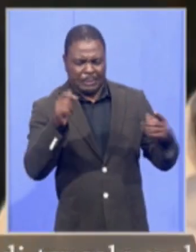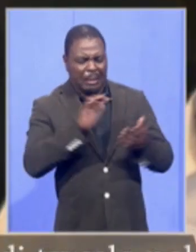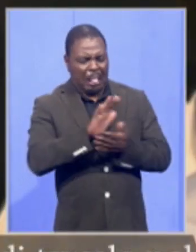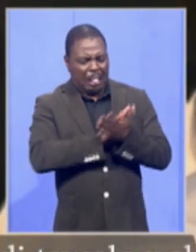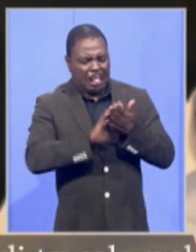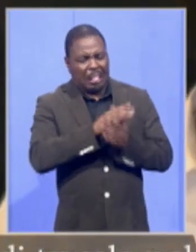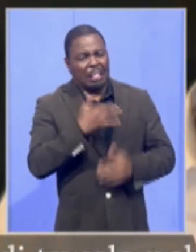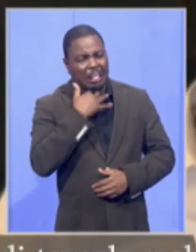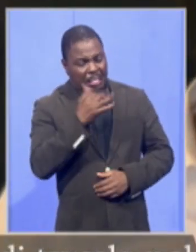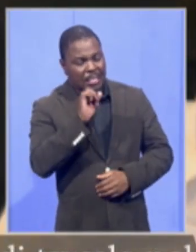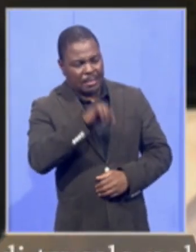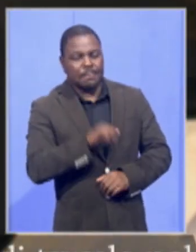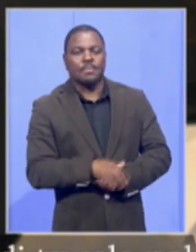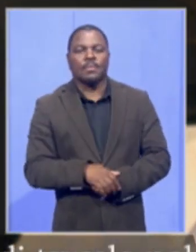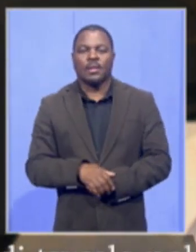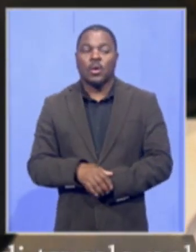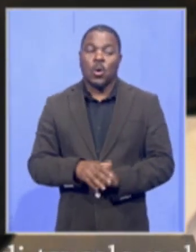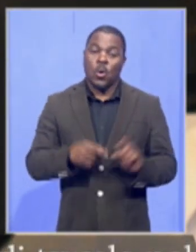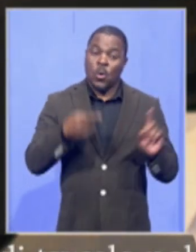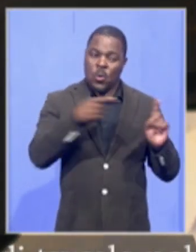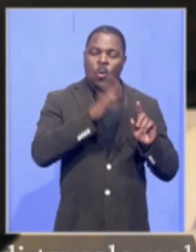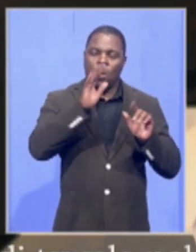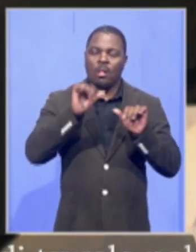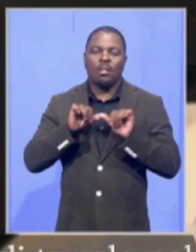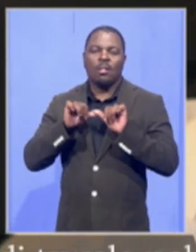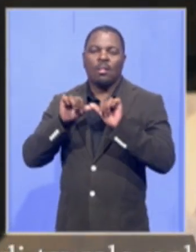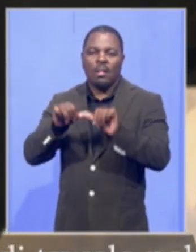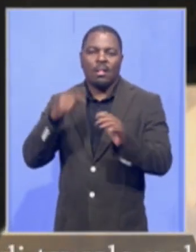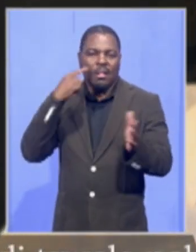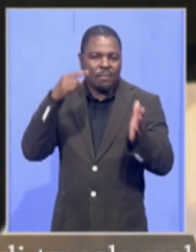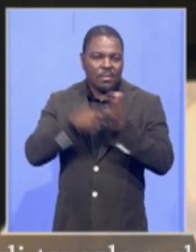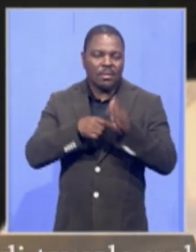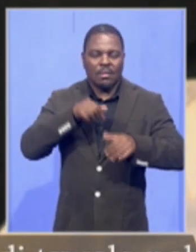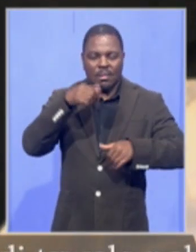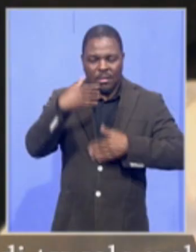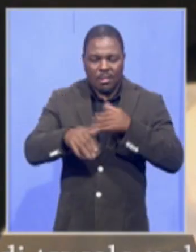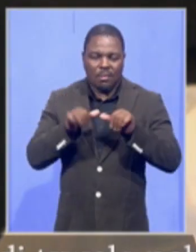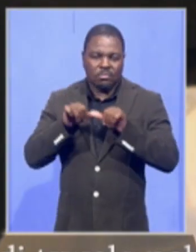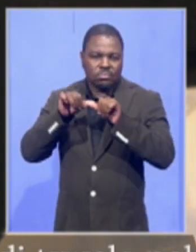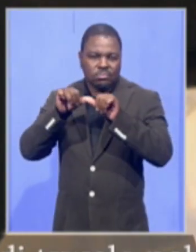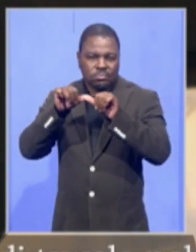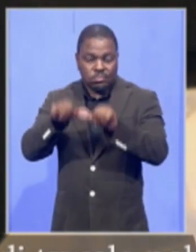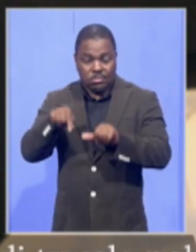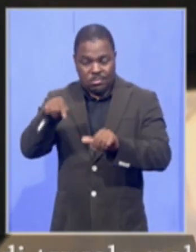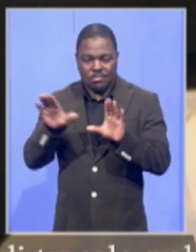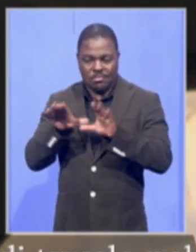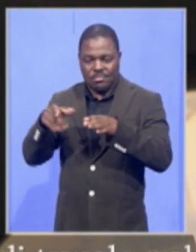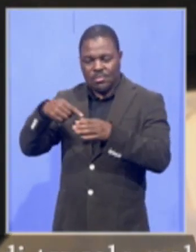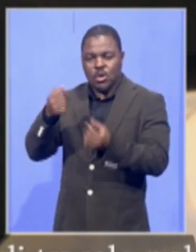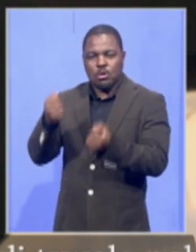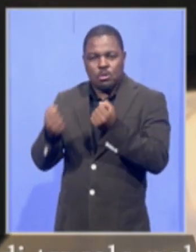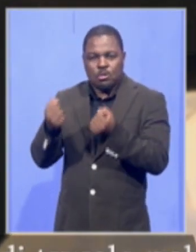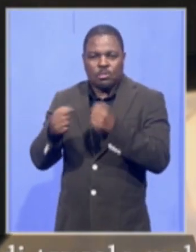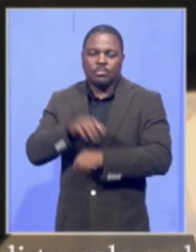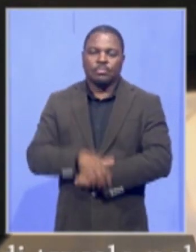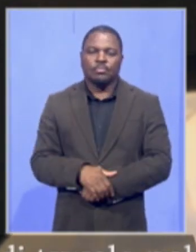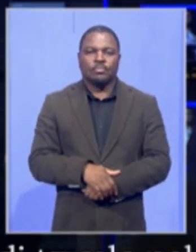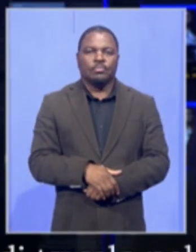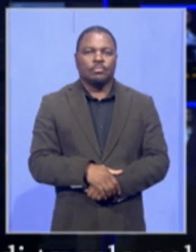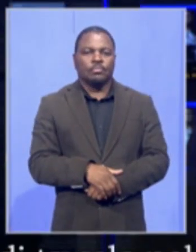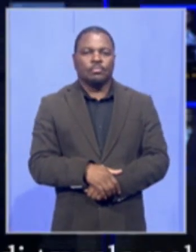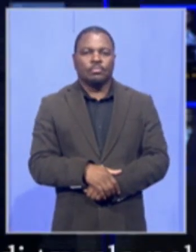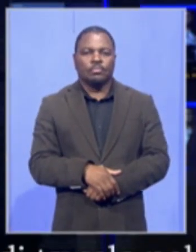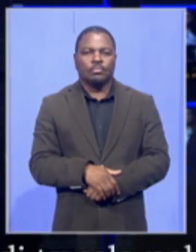Yes. Makadi o ntse a tla tswela pele le ho fana ka bopaki ka pele ho lekgotla lena.